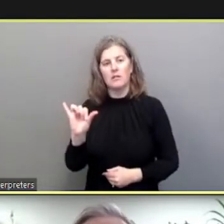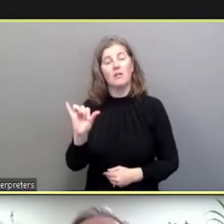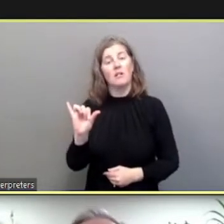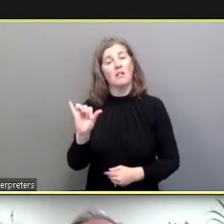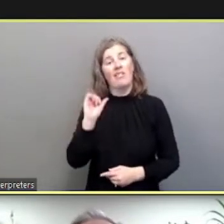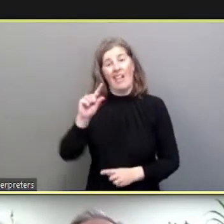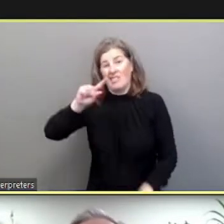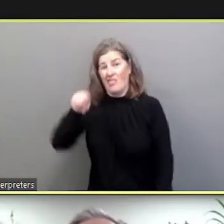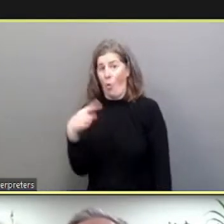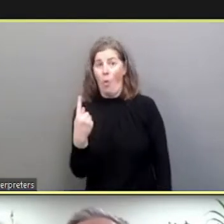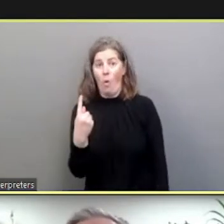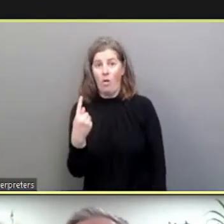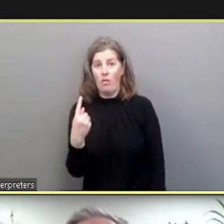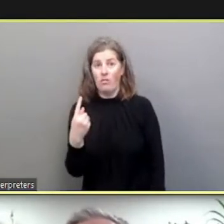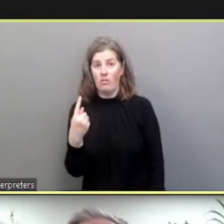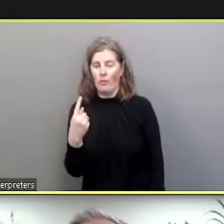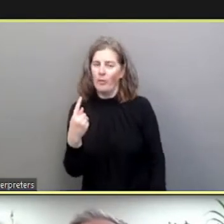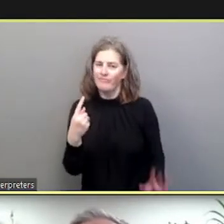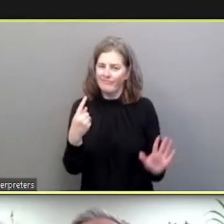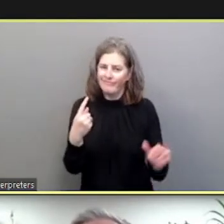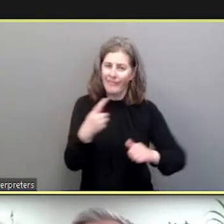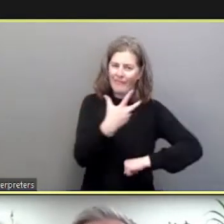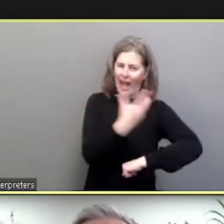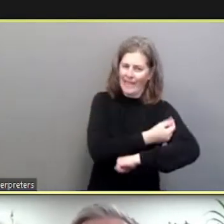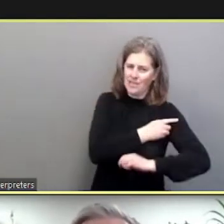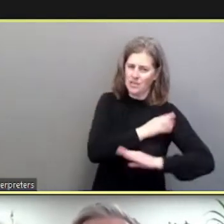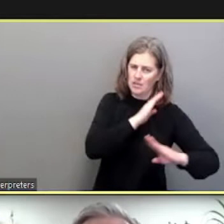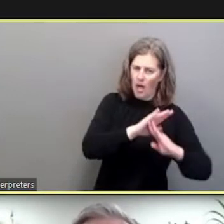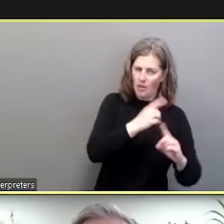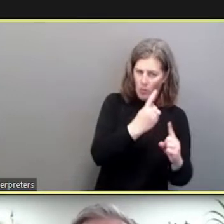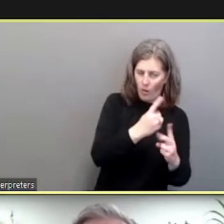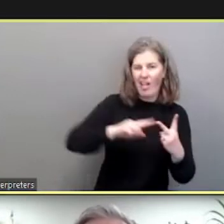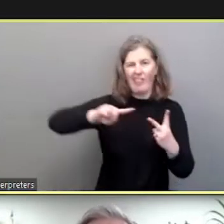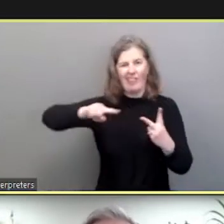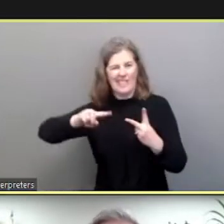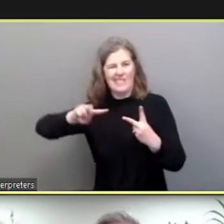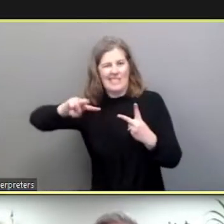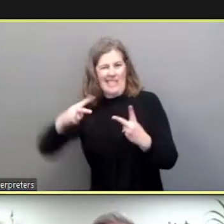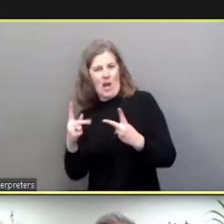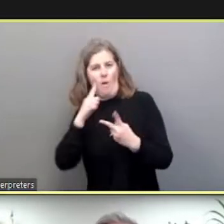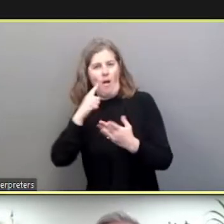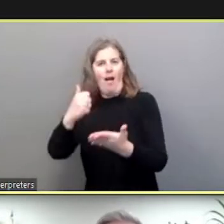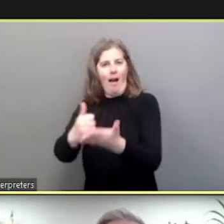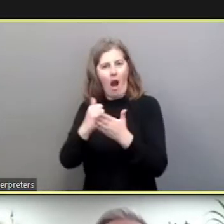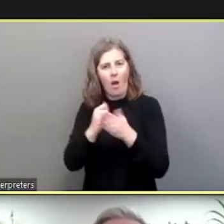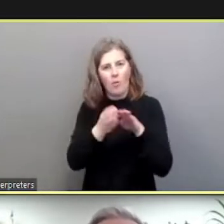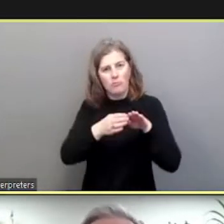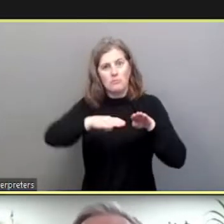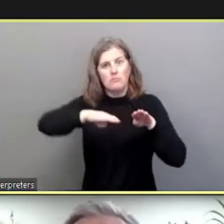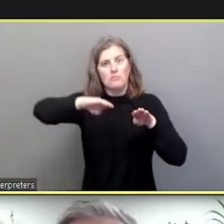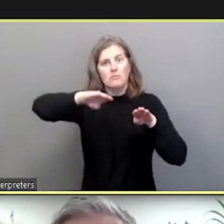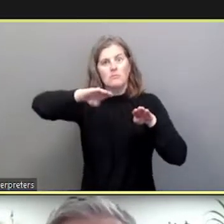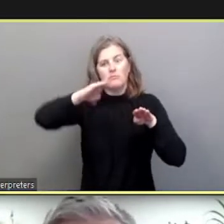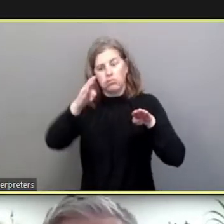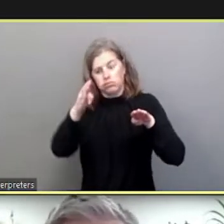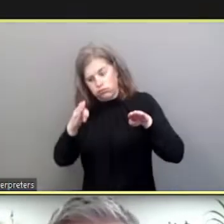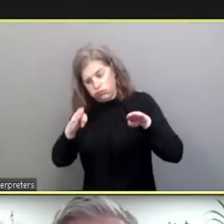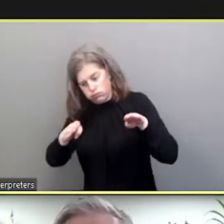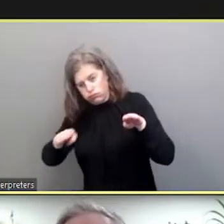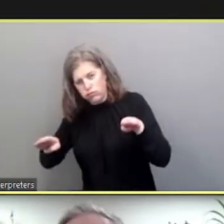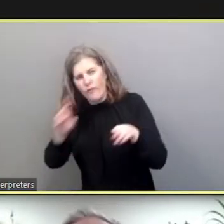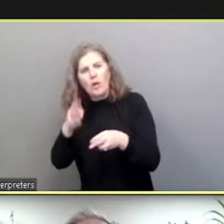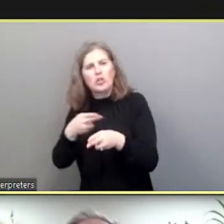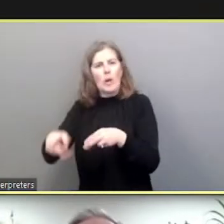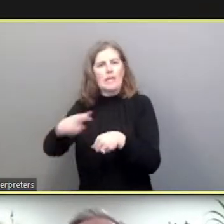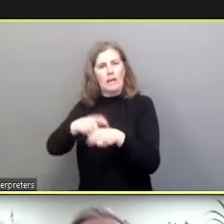thing other than vaccination that can turn the tide against our uptick here in a short period of